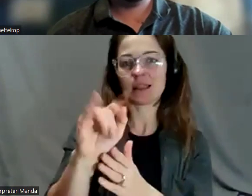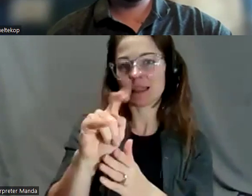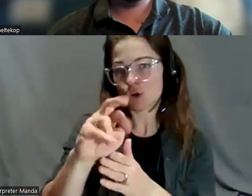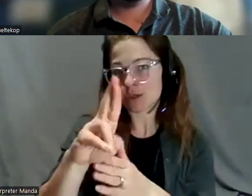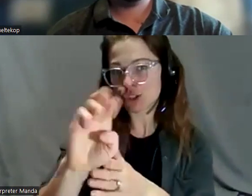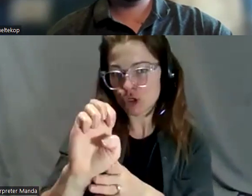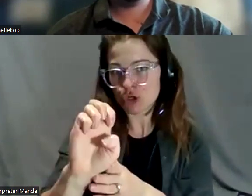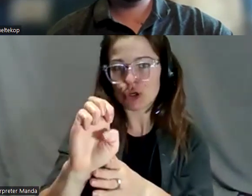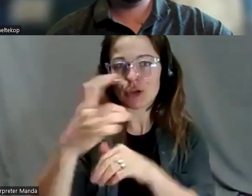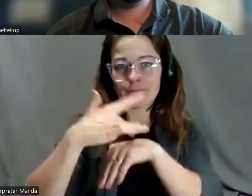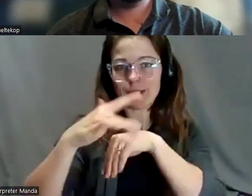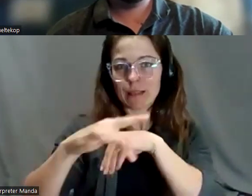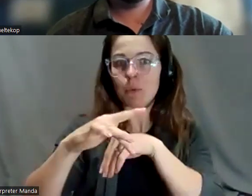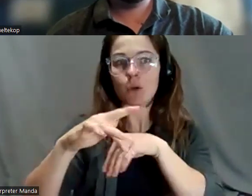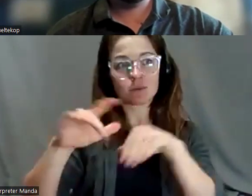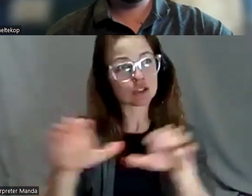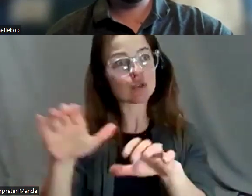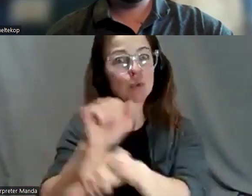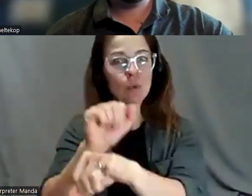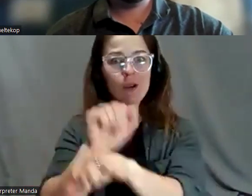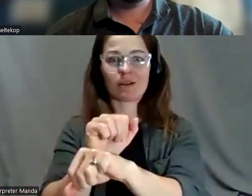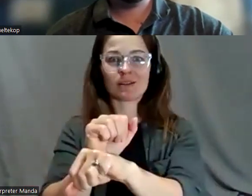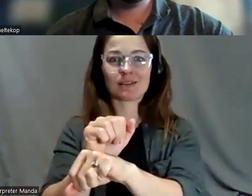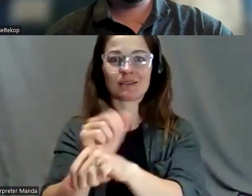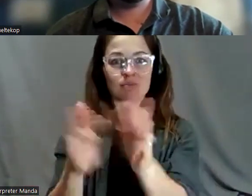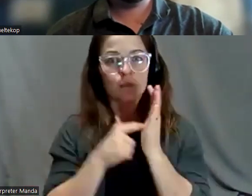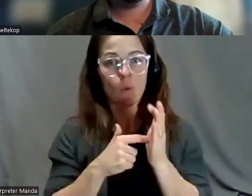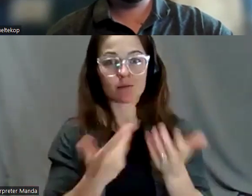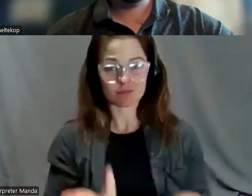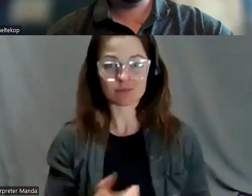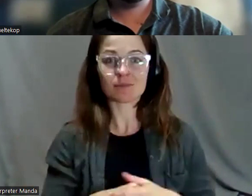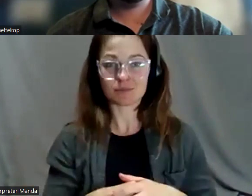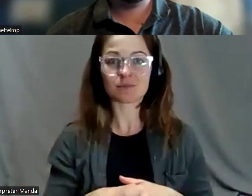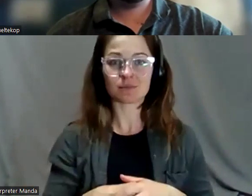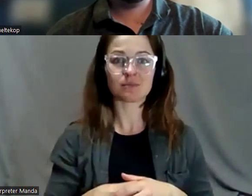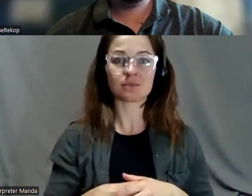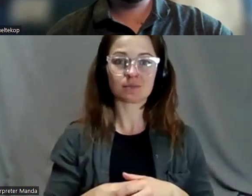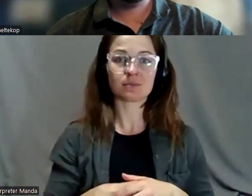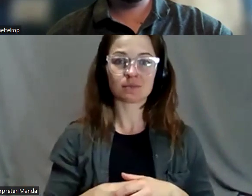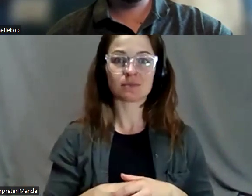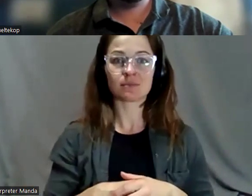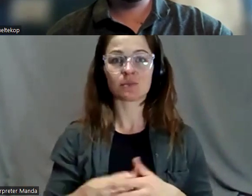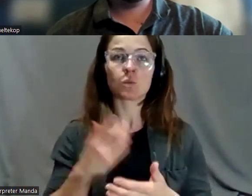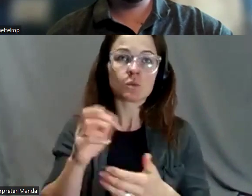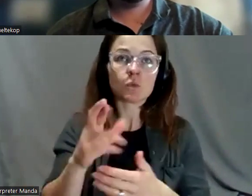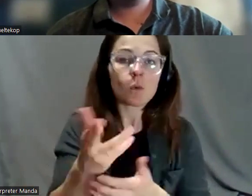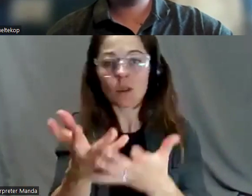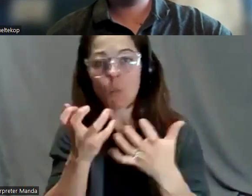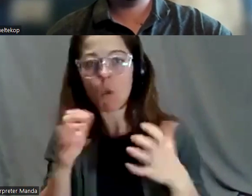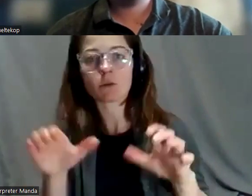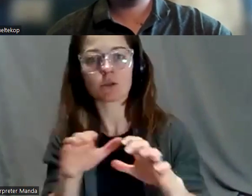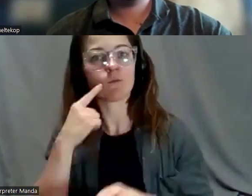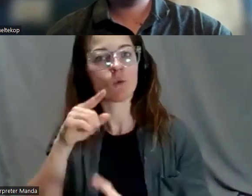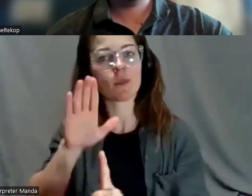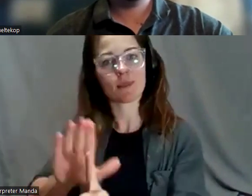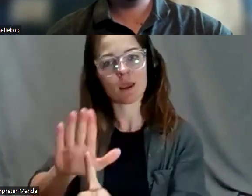to perform as they might well want to within